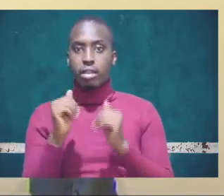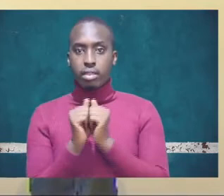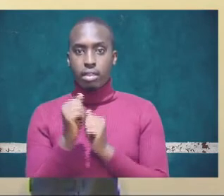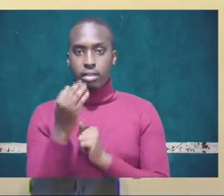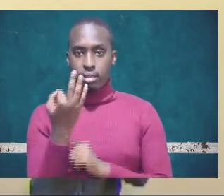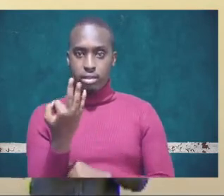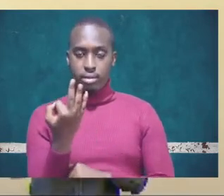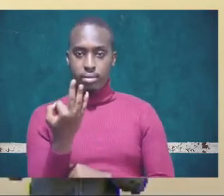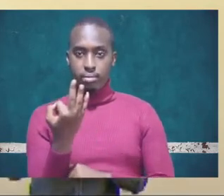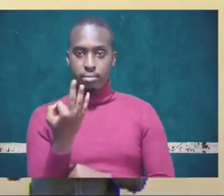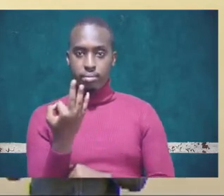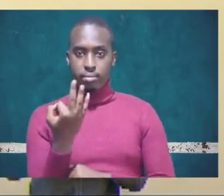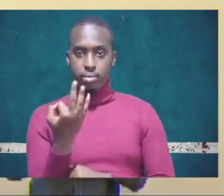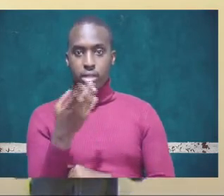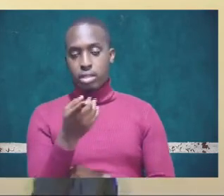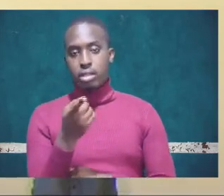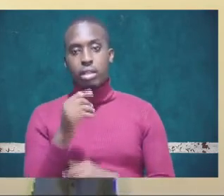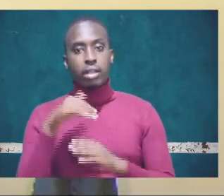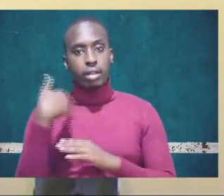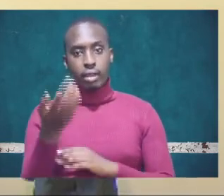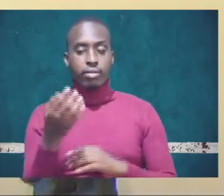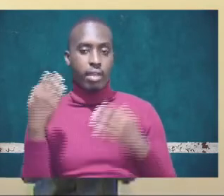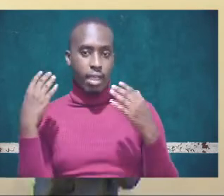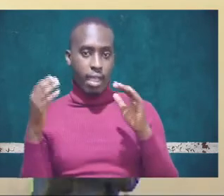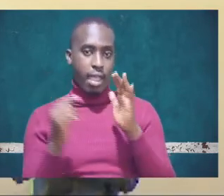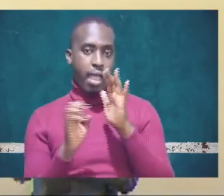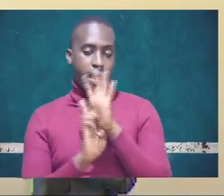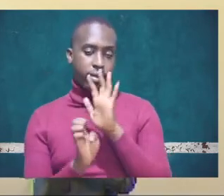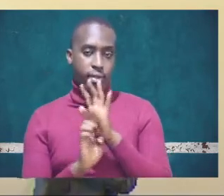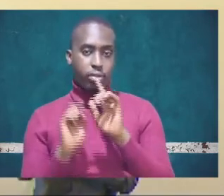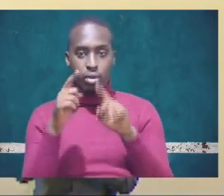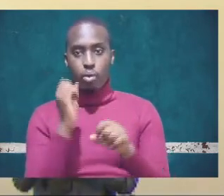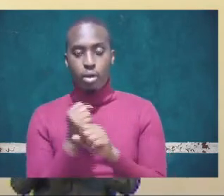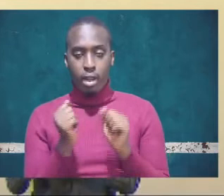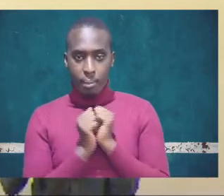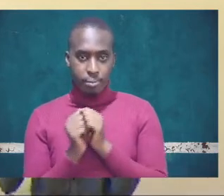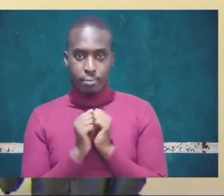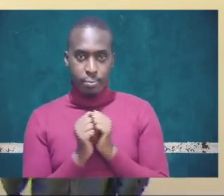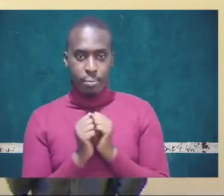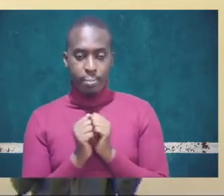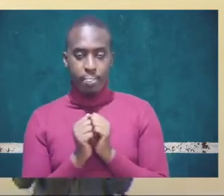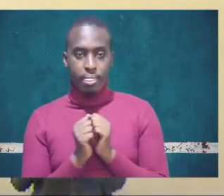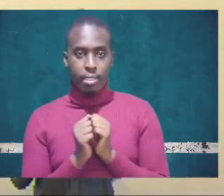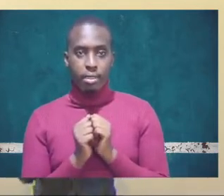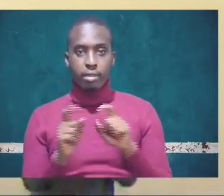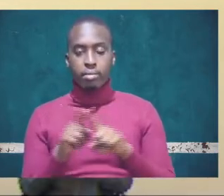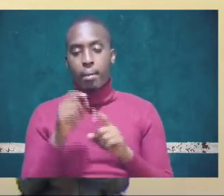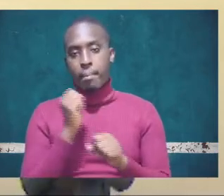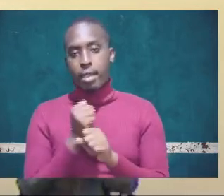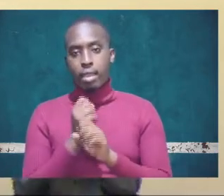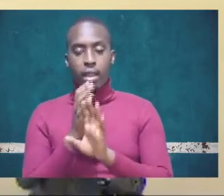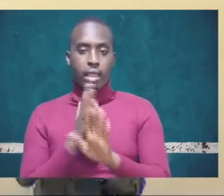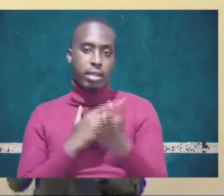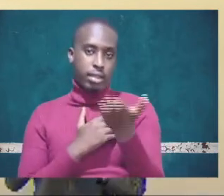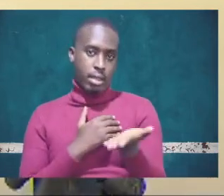This is the next exercise that we are going to do together. Let me make a line here so